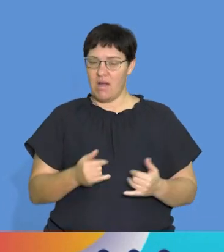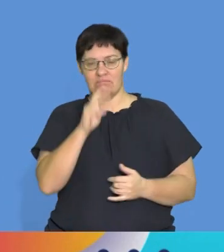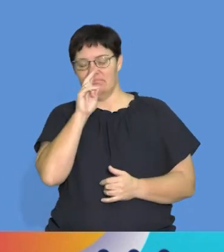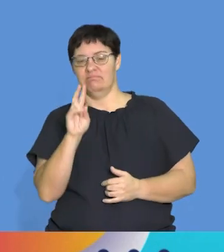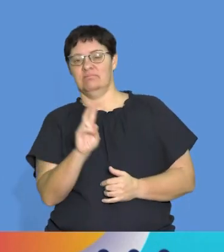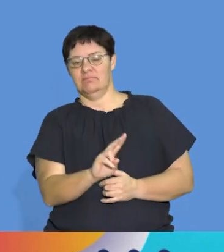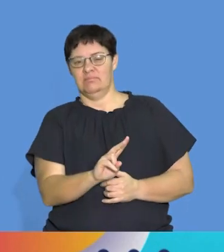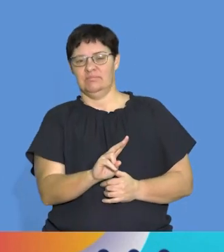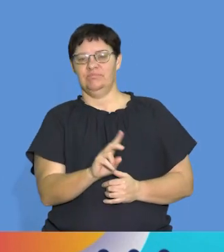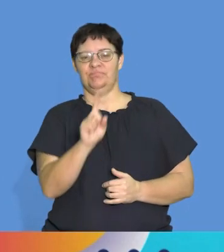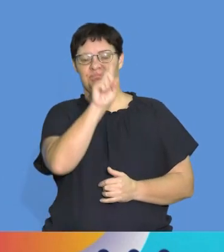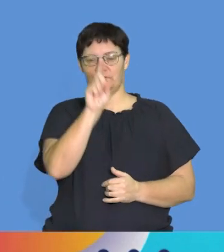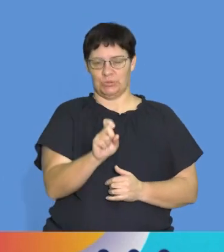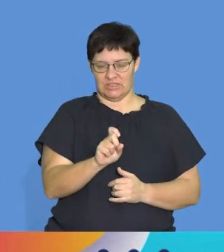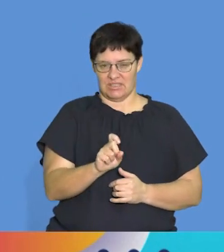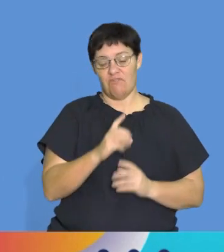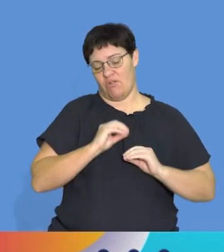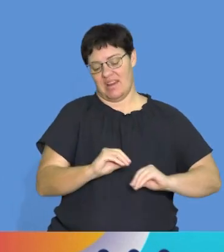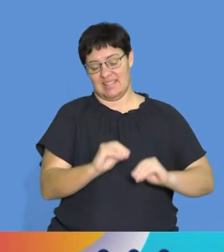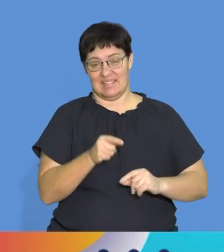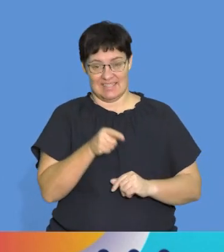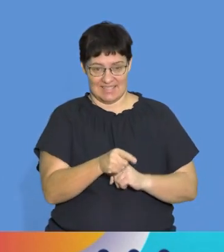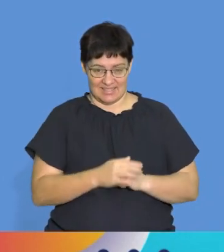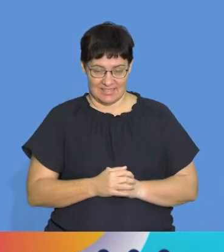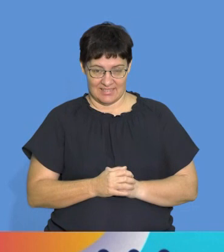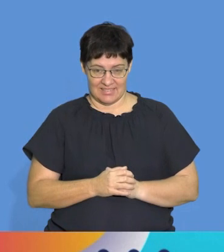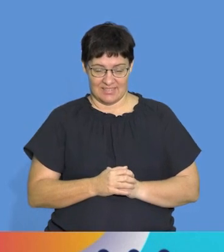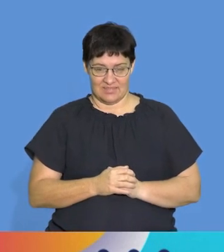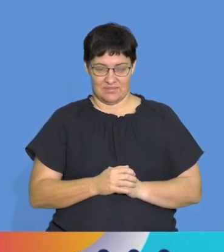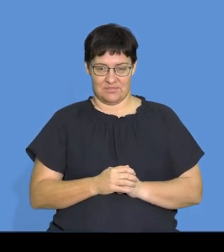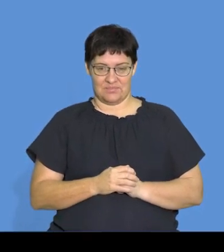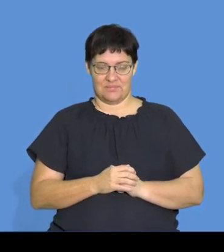our leading question for this particular lesson.